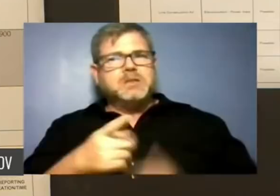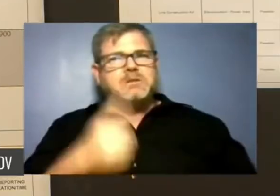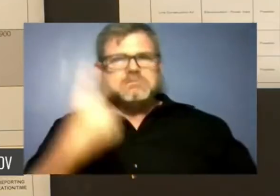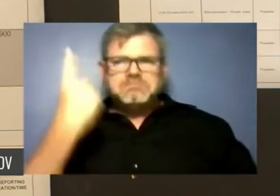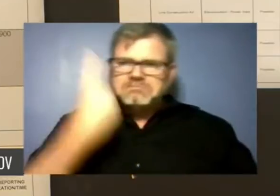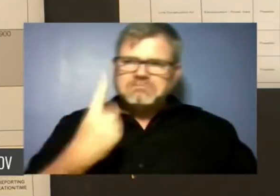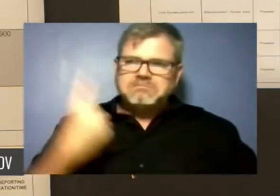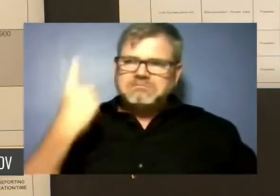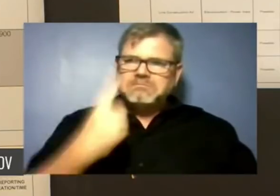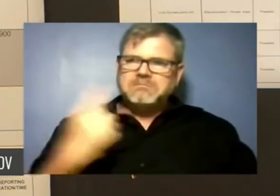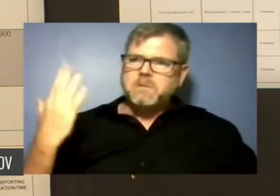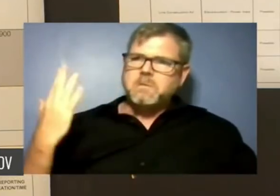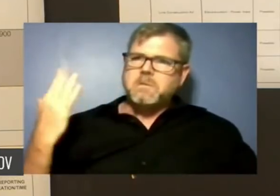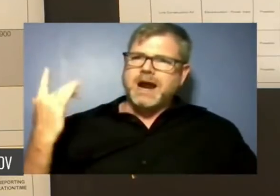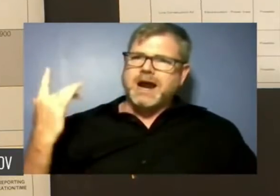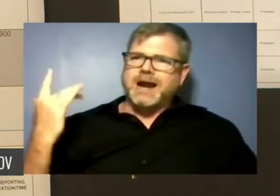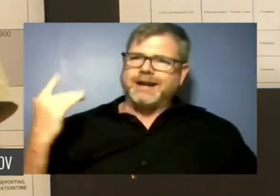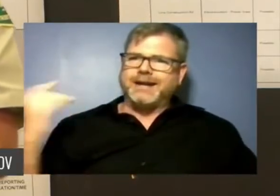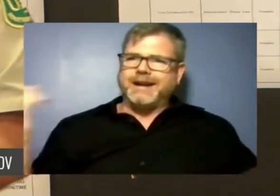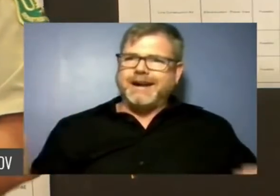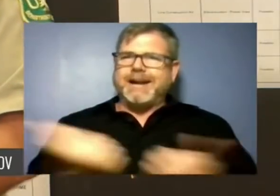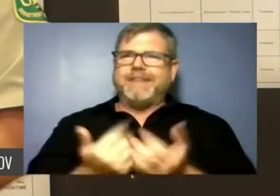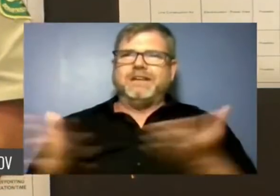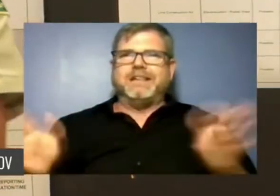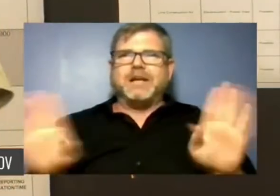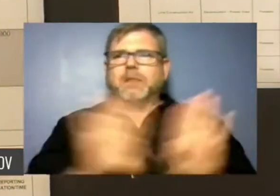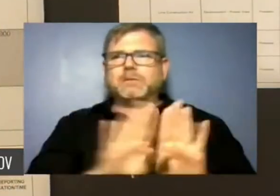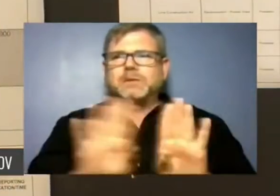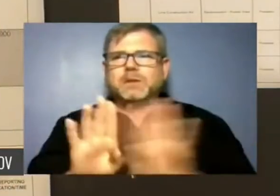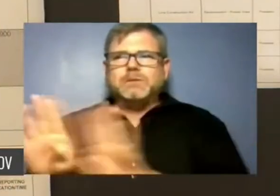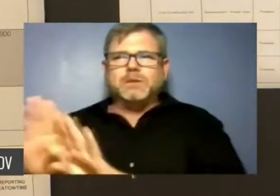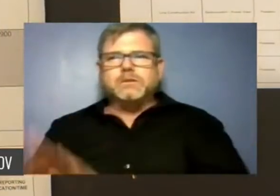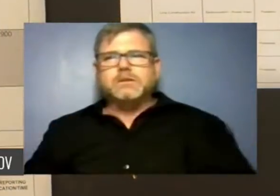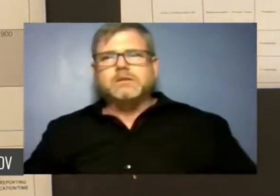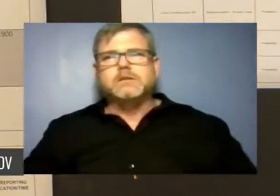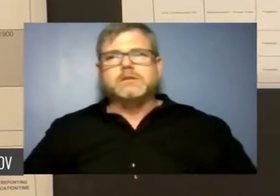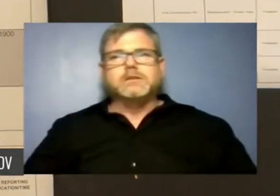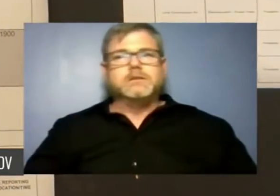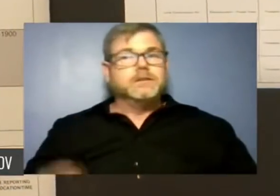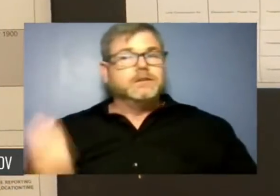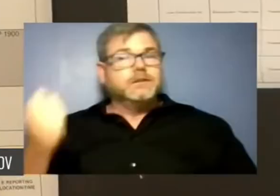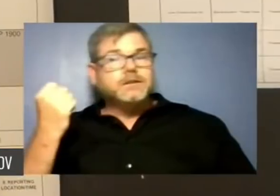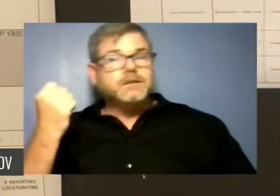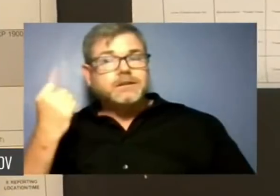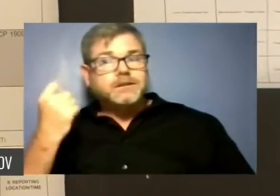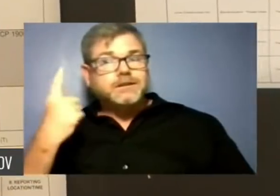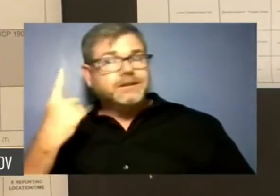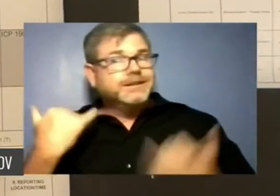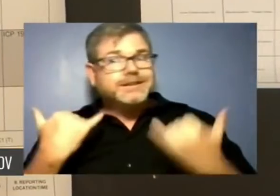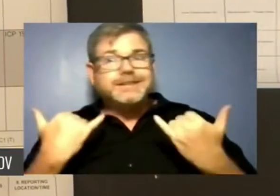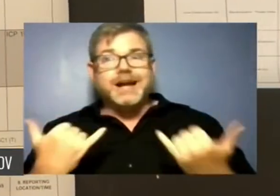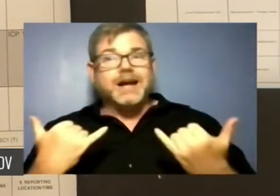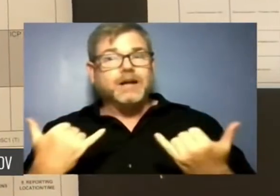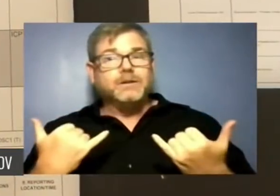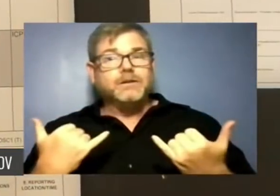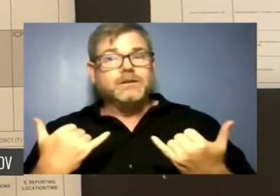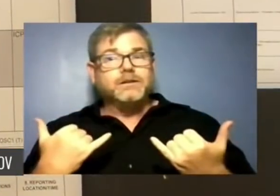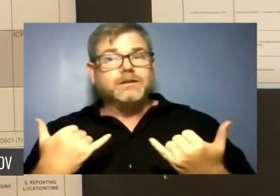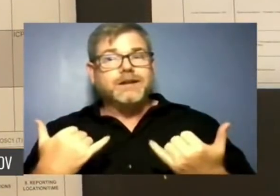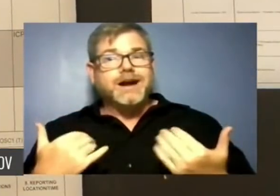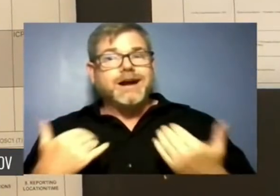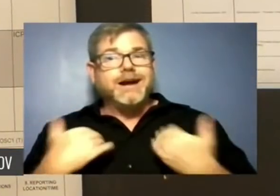everything? And it's really because right now we have over 100 large fires nationally that we're